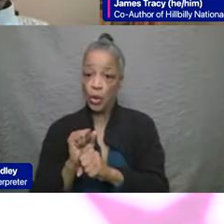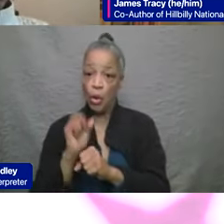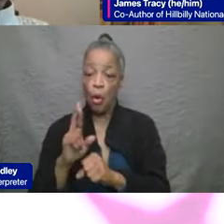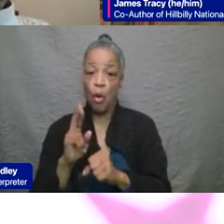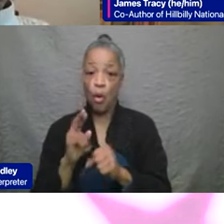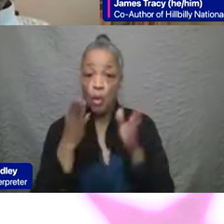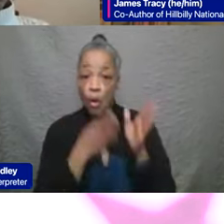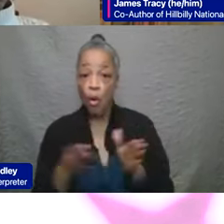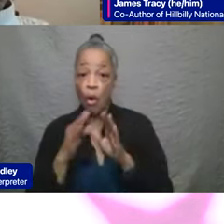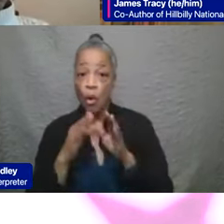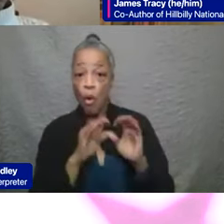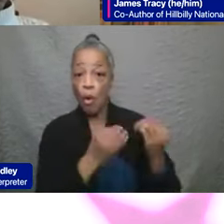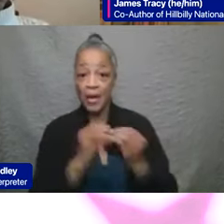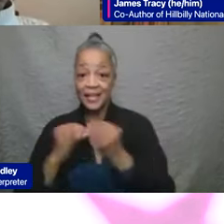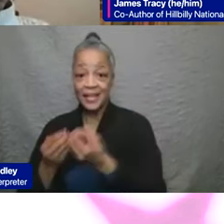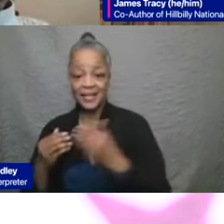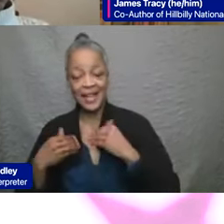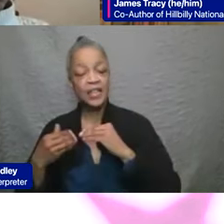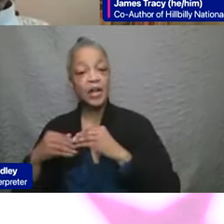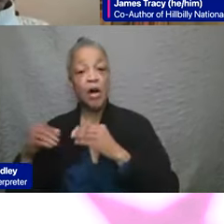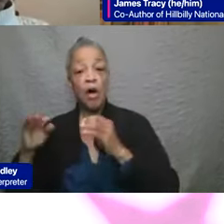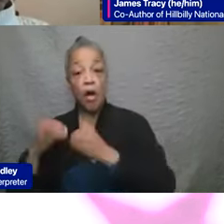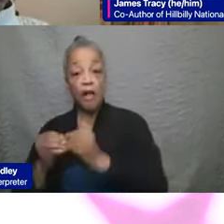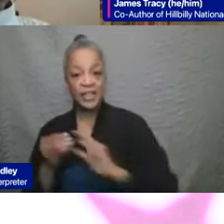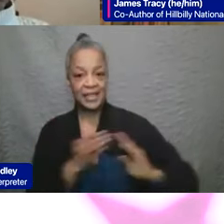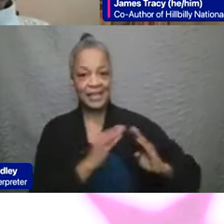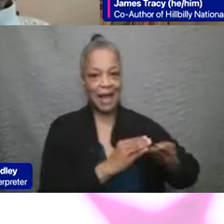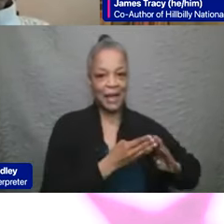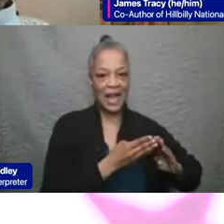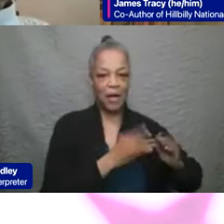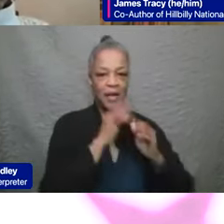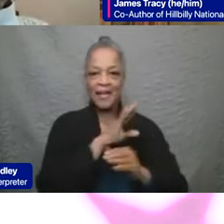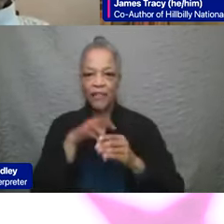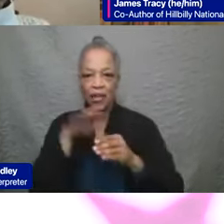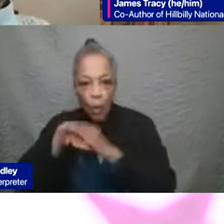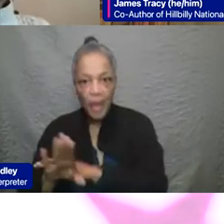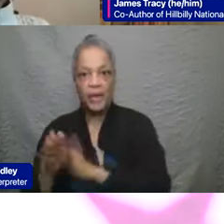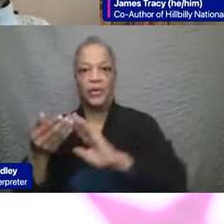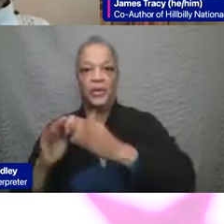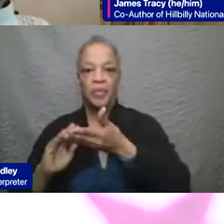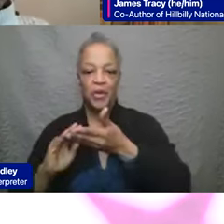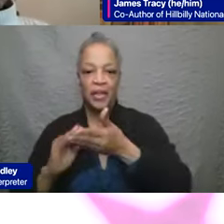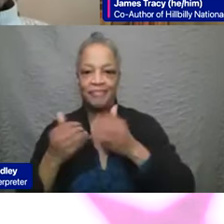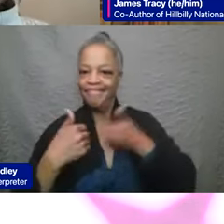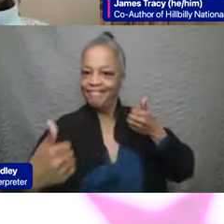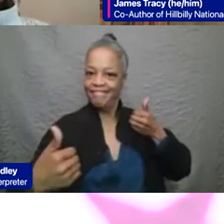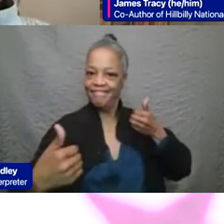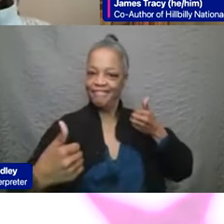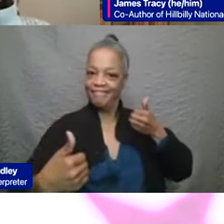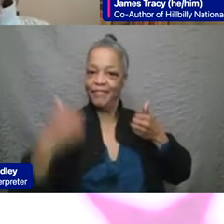get offices downtown, but never go deep into the community, right? And I think that also comes